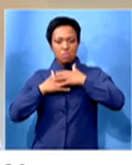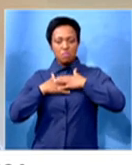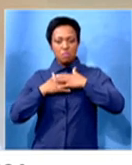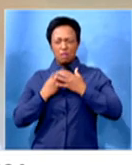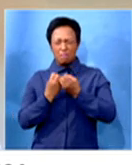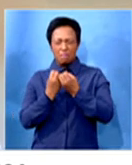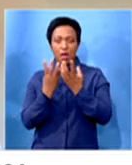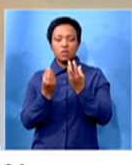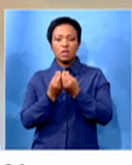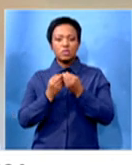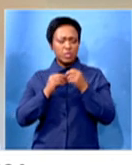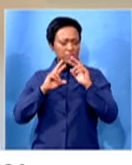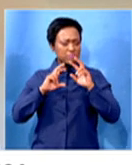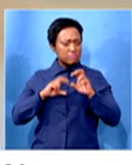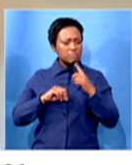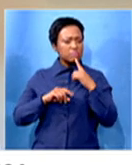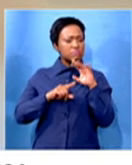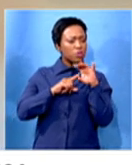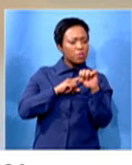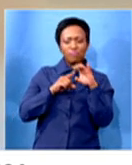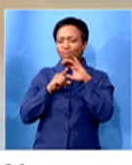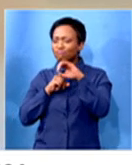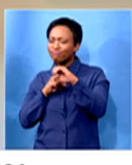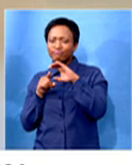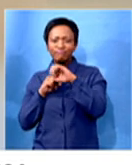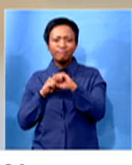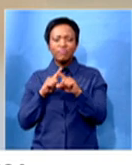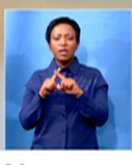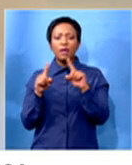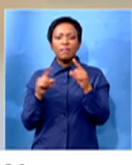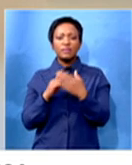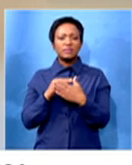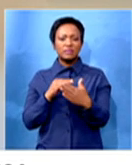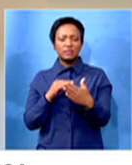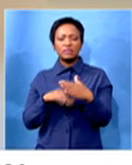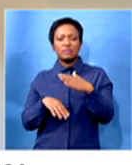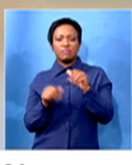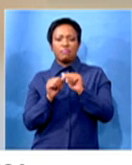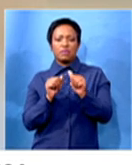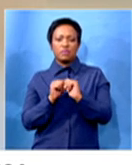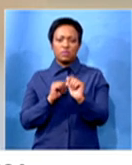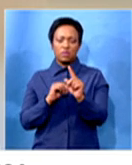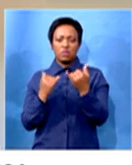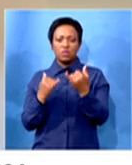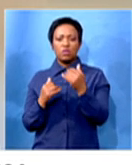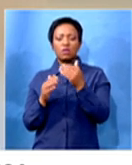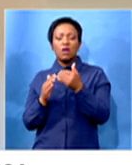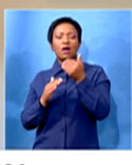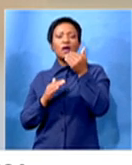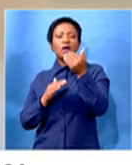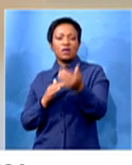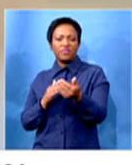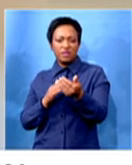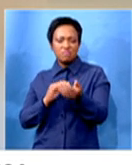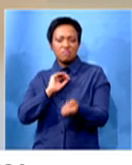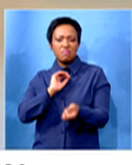this. But the one thing that I imagine we're a bit further down the line now is looking at the after effects and the actual